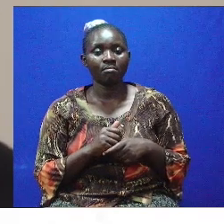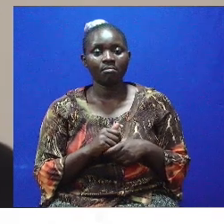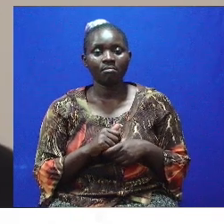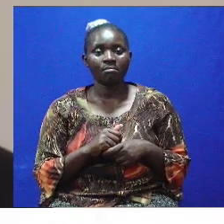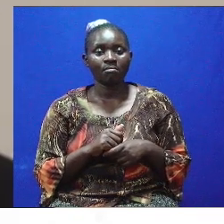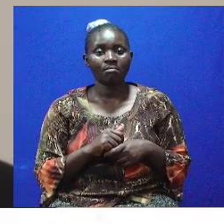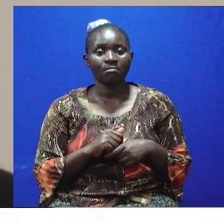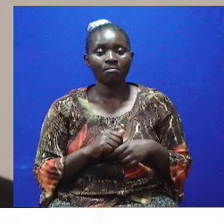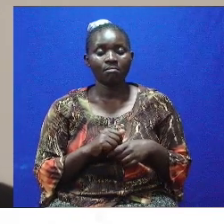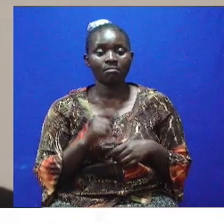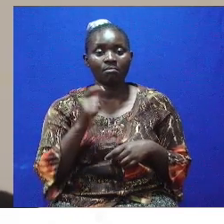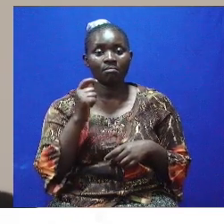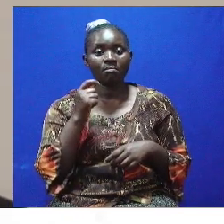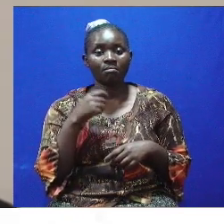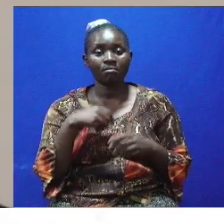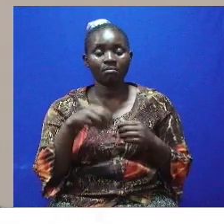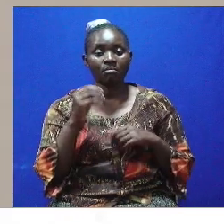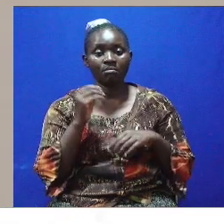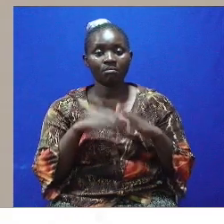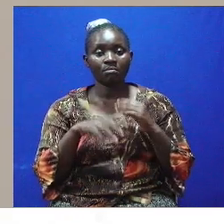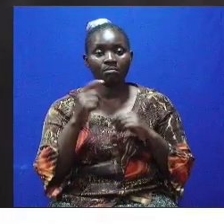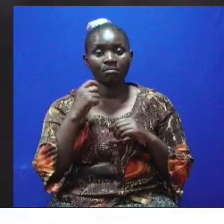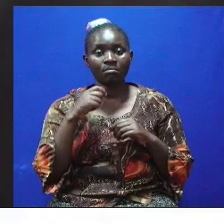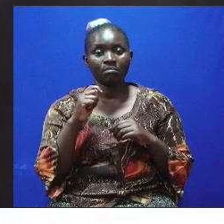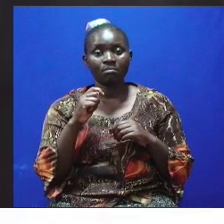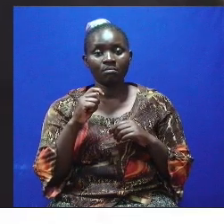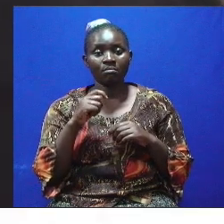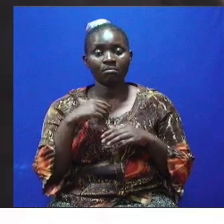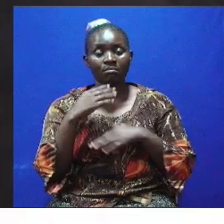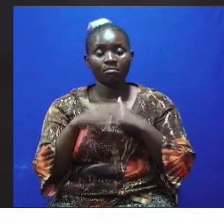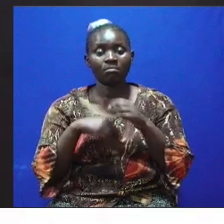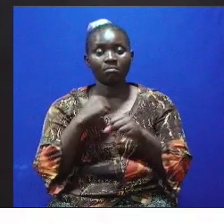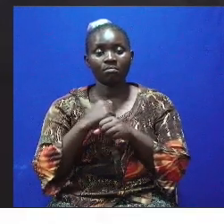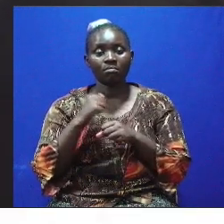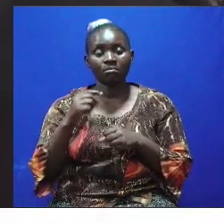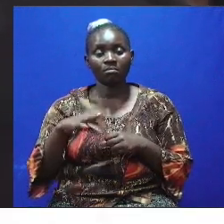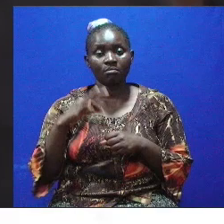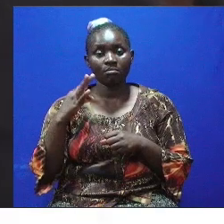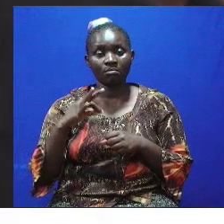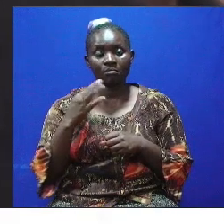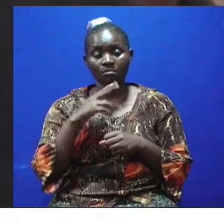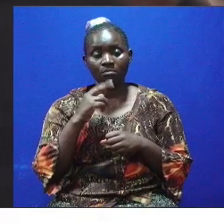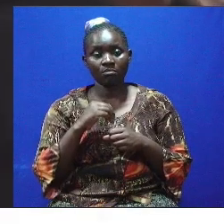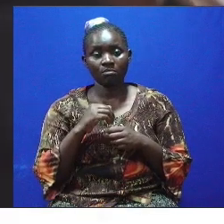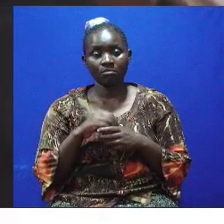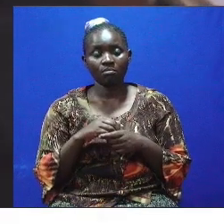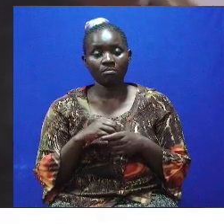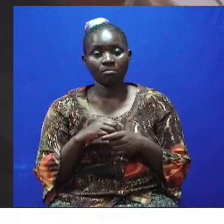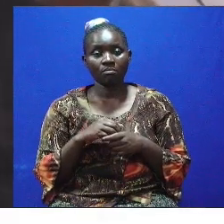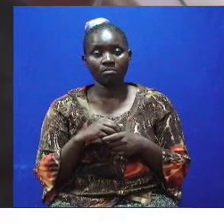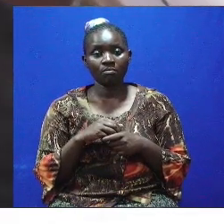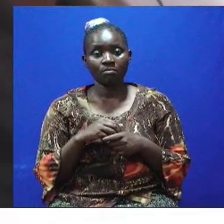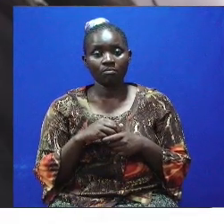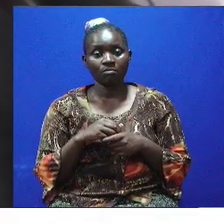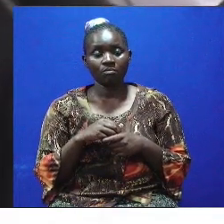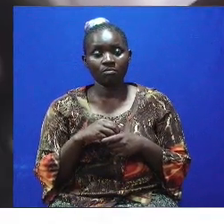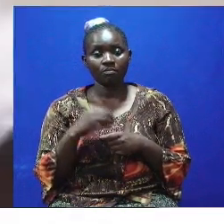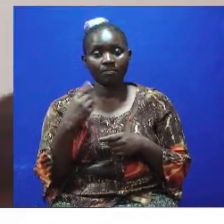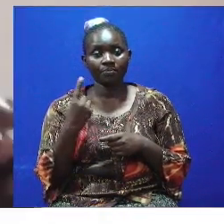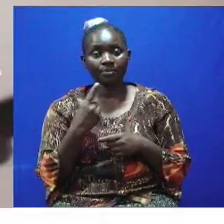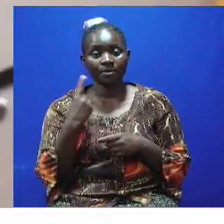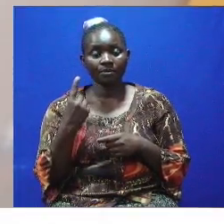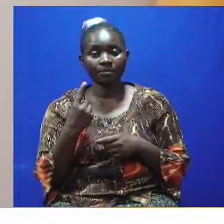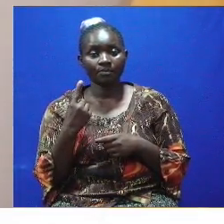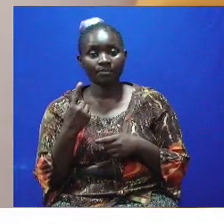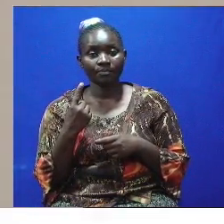headway. In the current financial year, already, Kitutu Masaba only has been